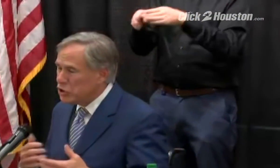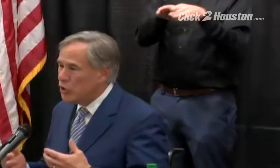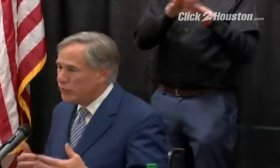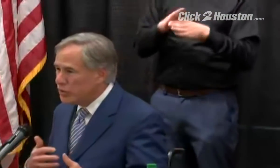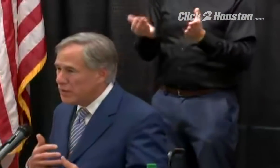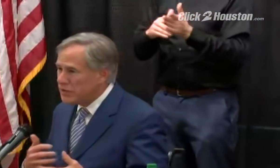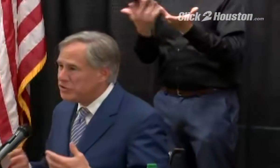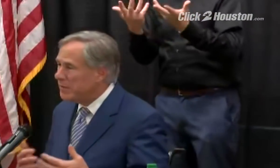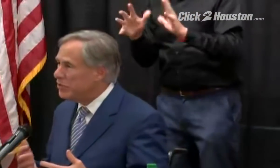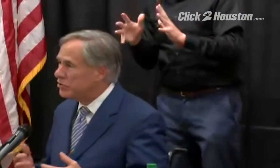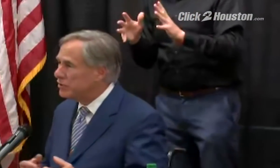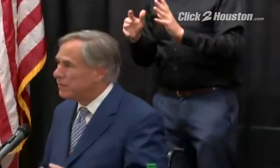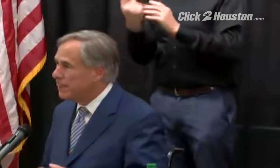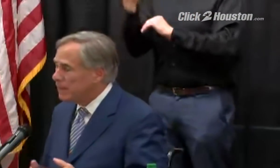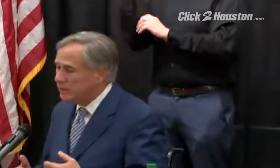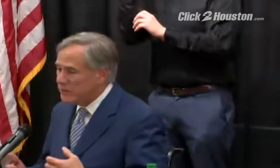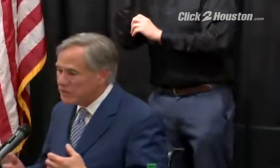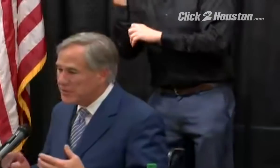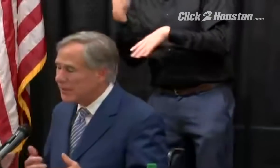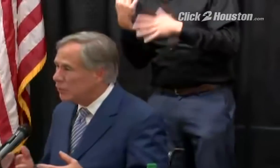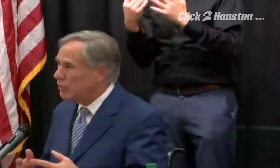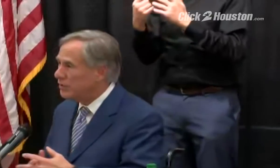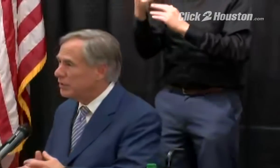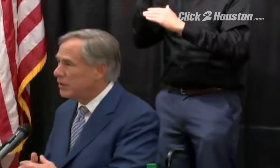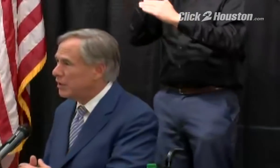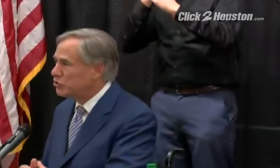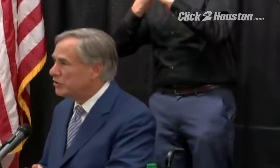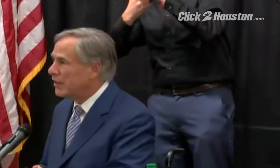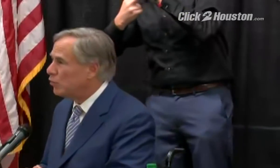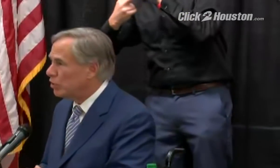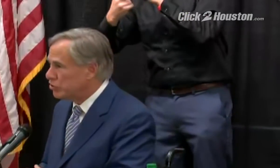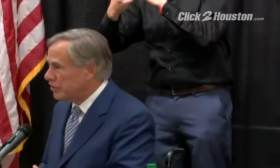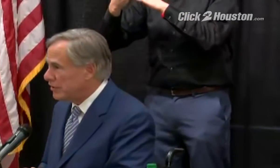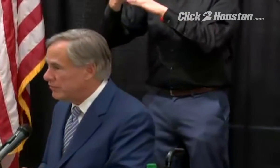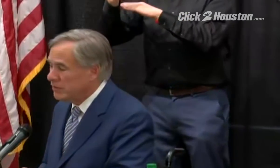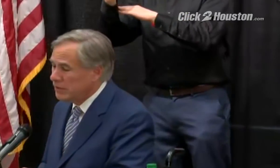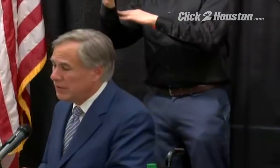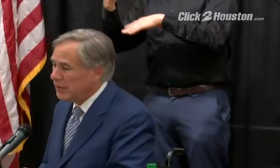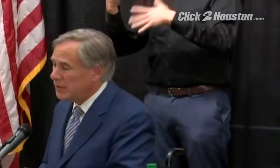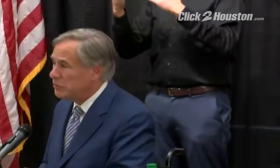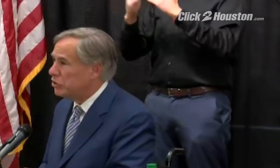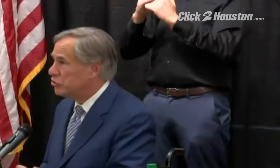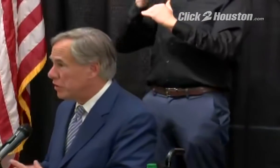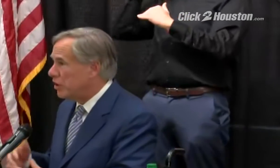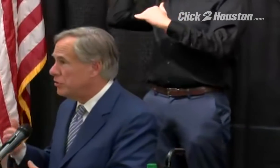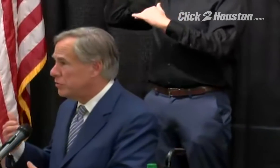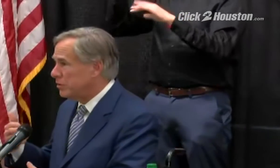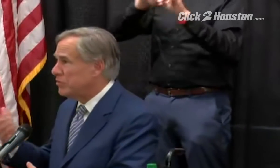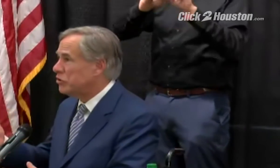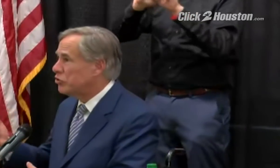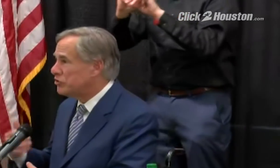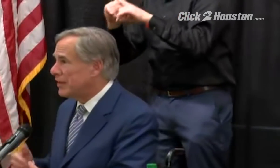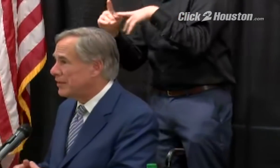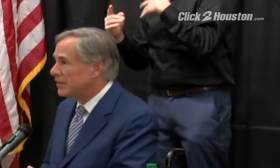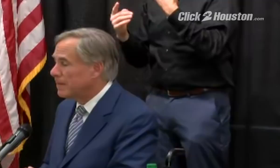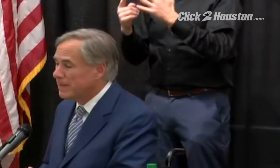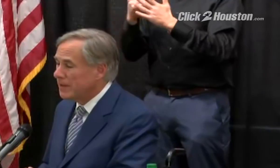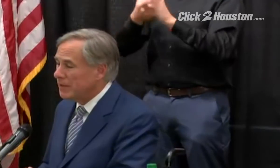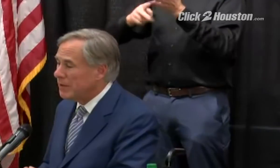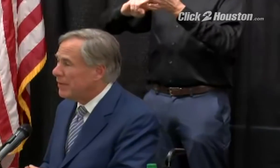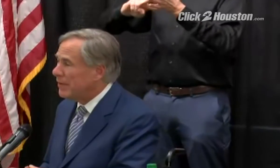there's an overestimation of exactly what a shutdown will achieve, and there is a